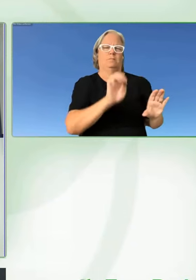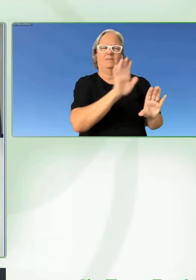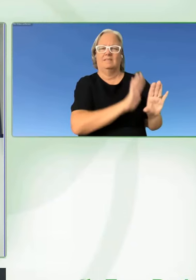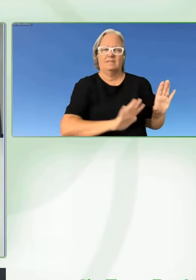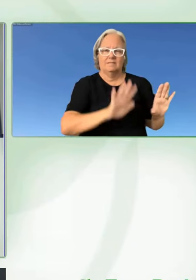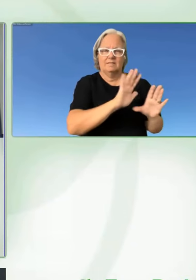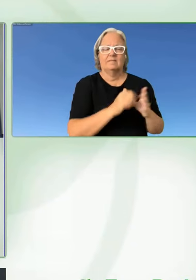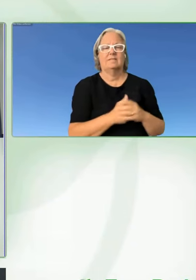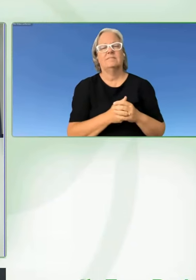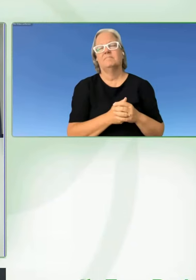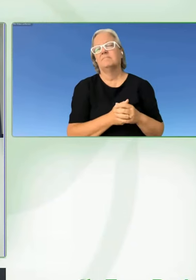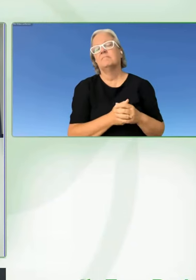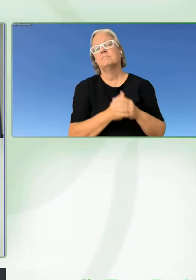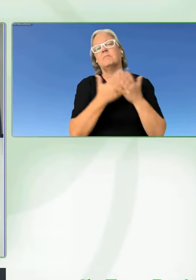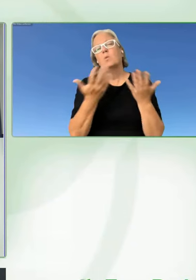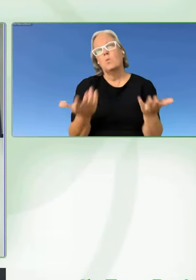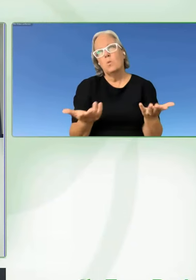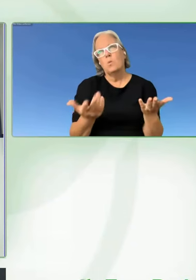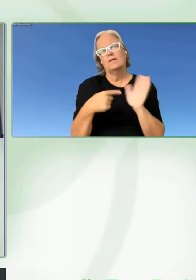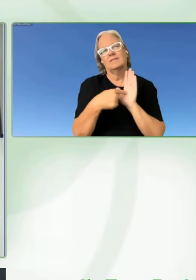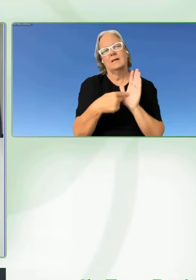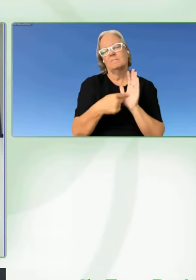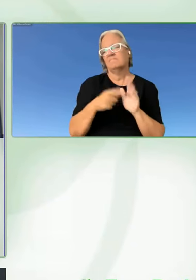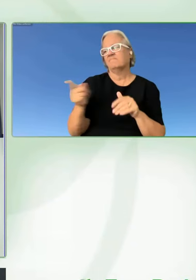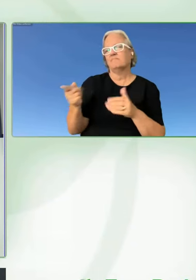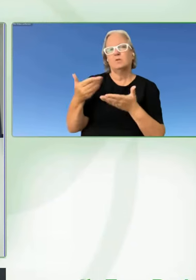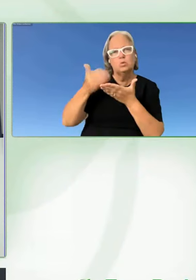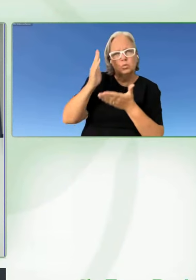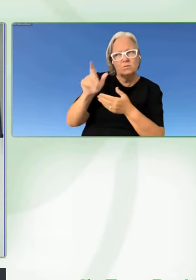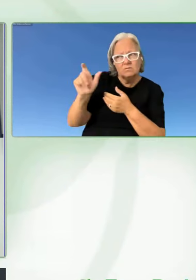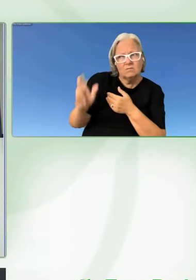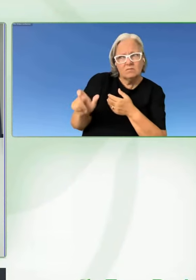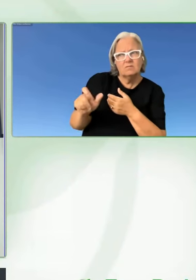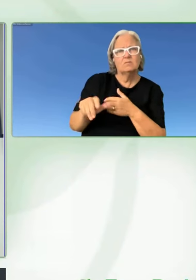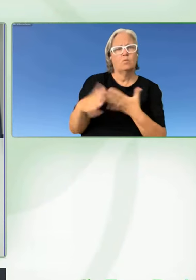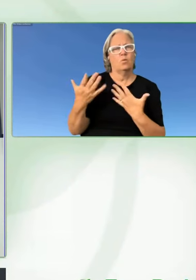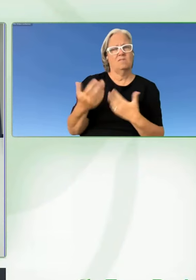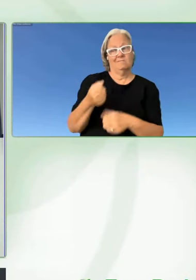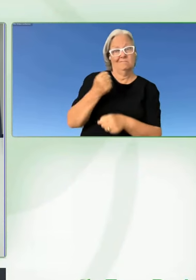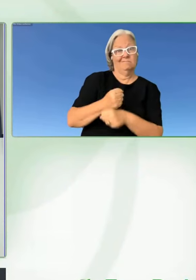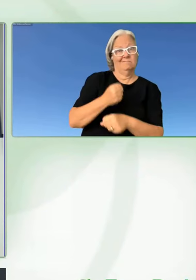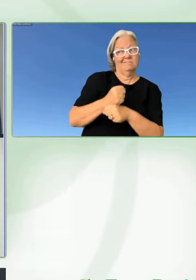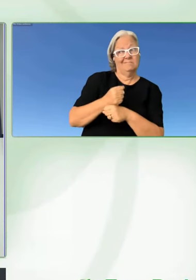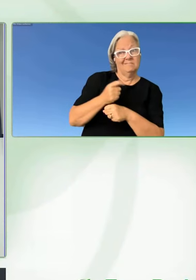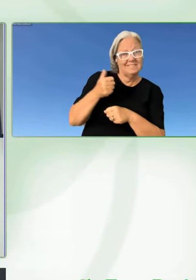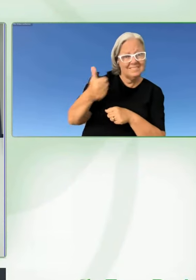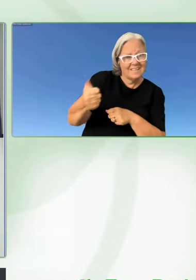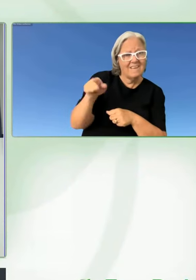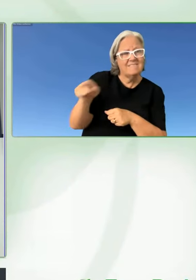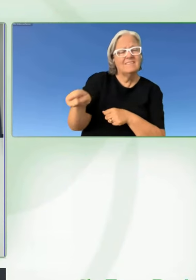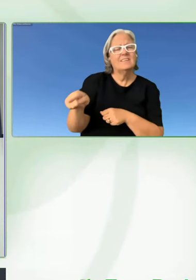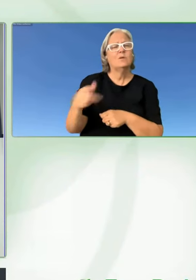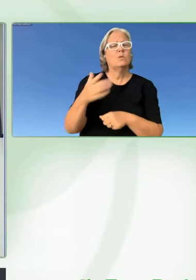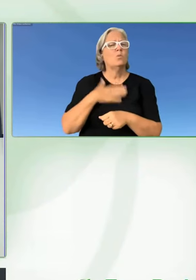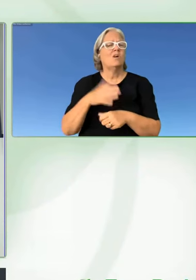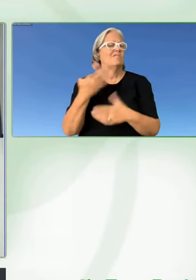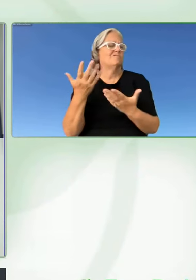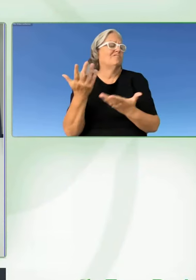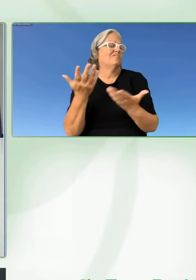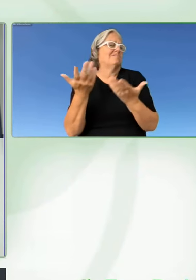so whenever a student or an employee or somebody goes to Erasmus or Erasmus